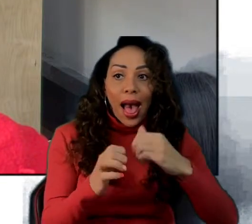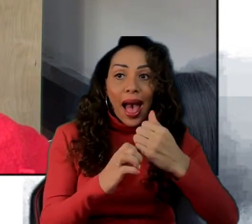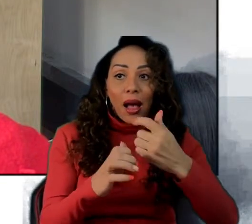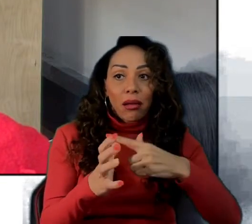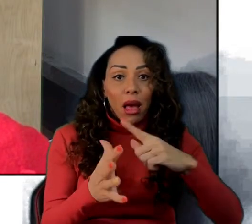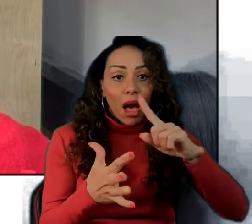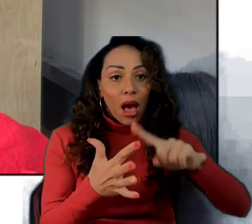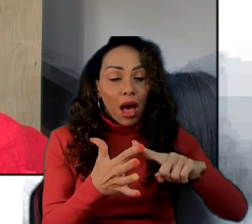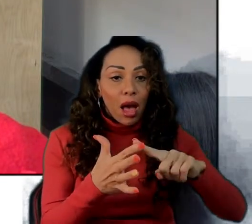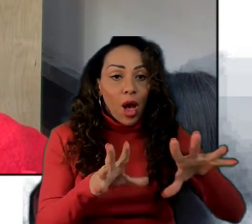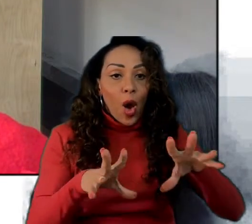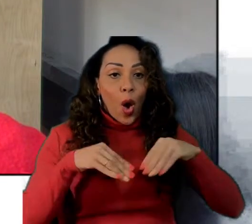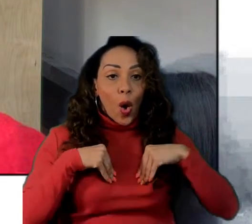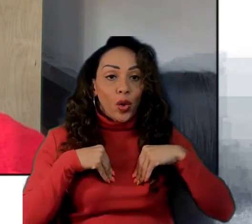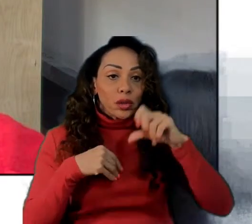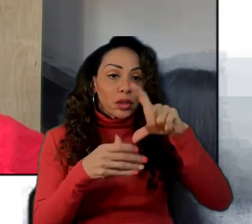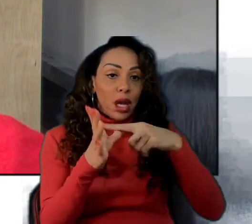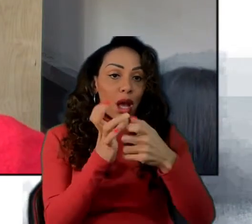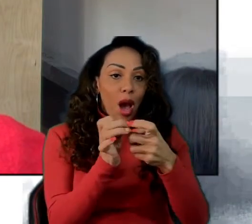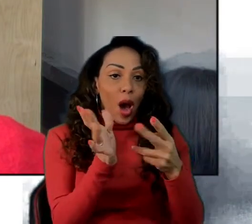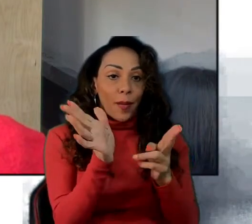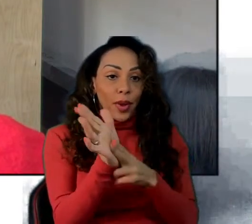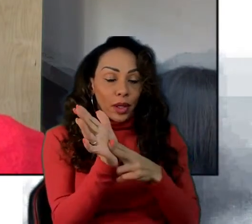So please join me in giving a very warm welcome to Jon.